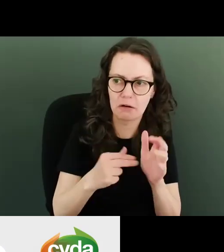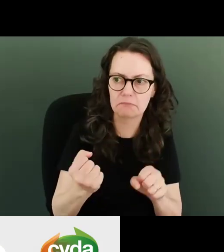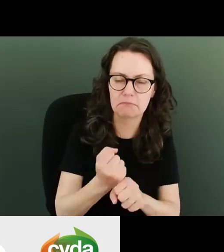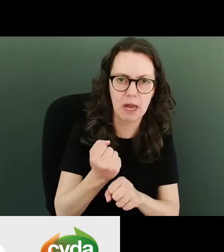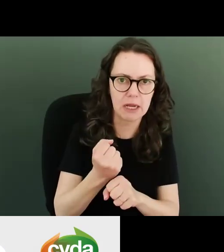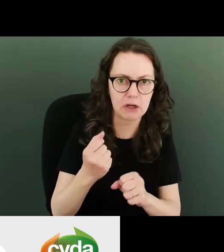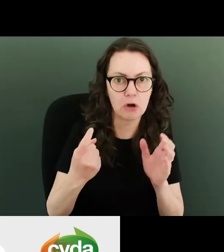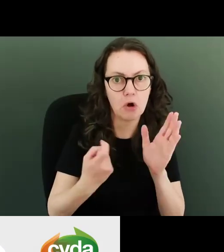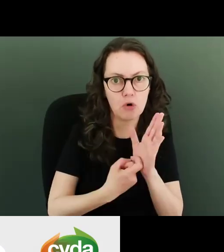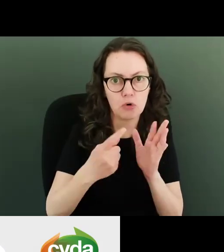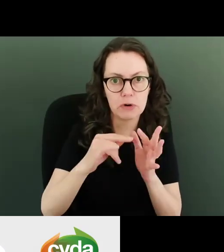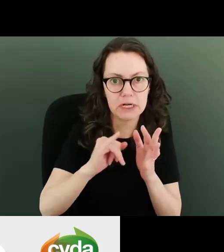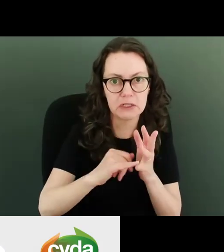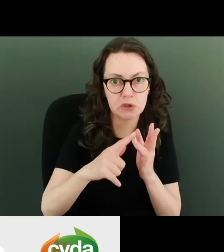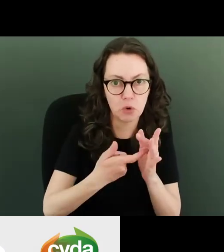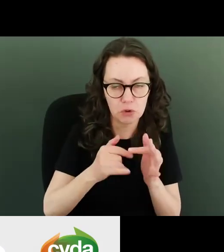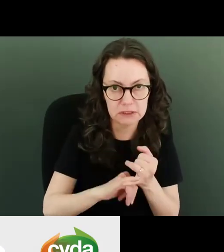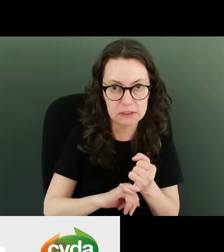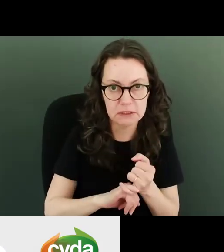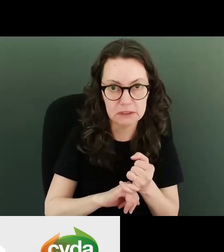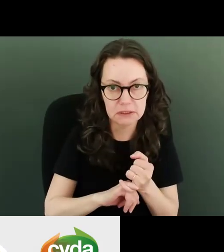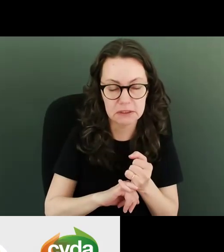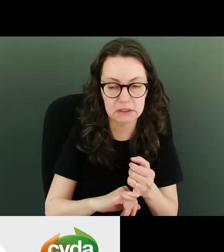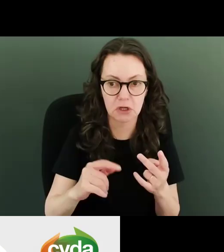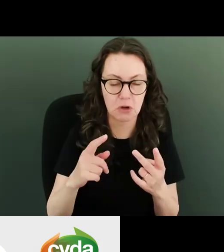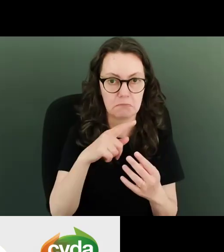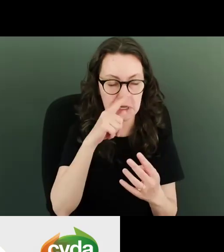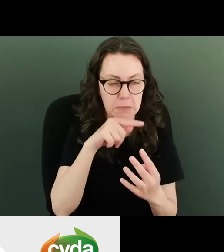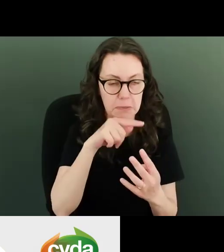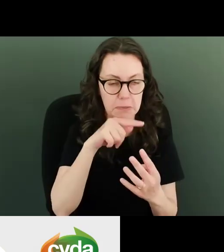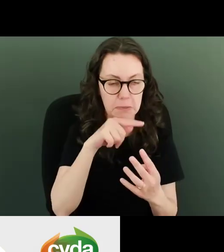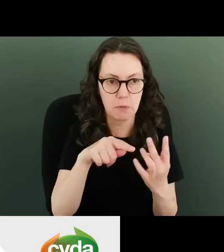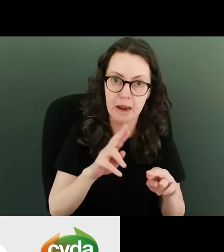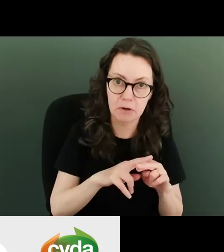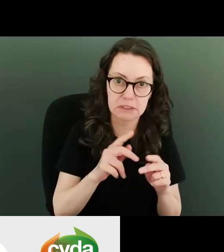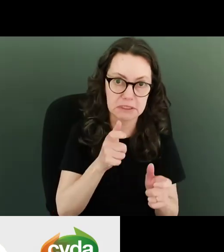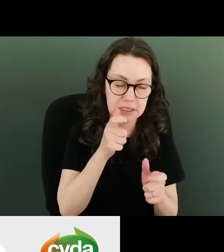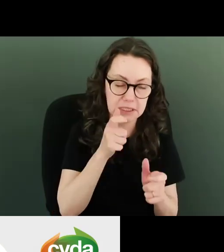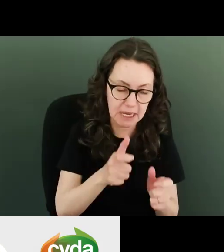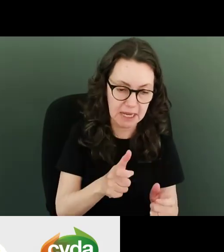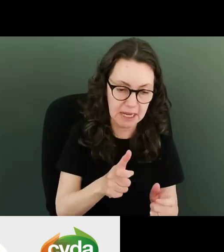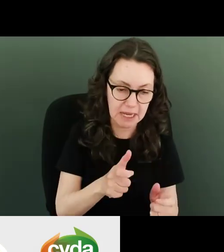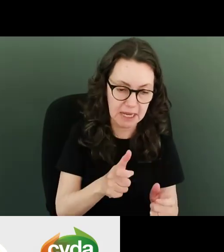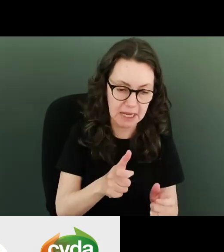caregivers who are involved in the design of the resources, and a current and former project staff